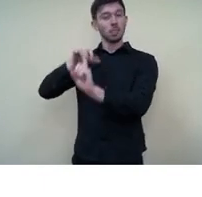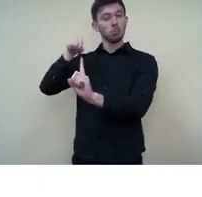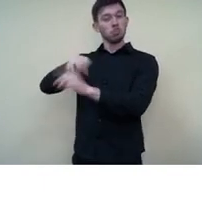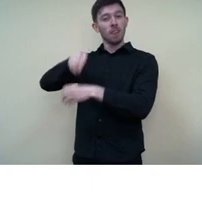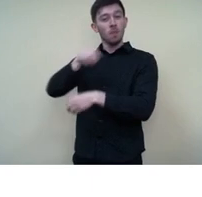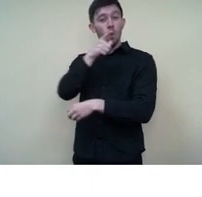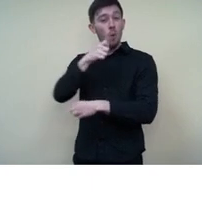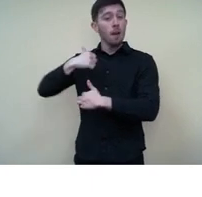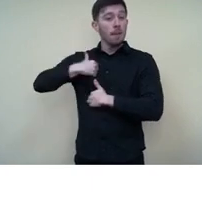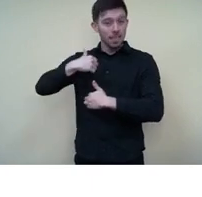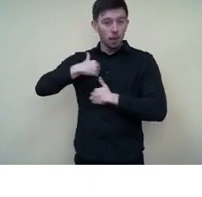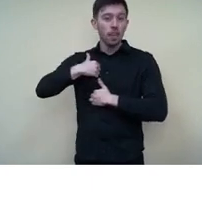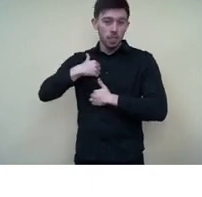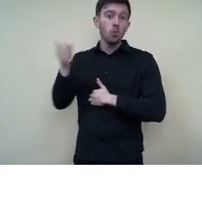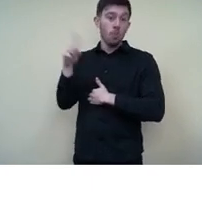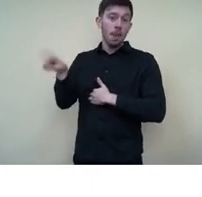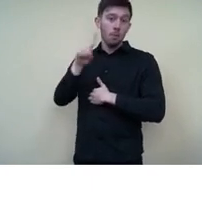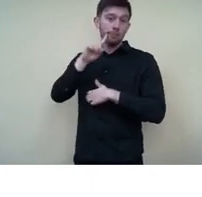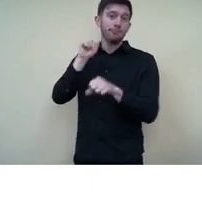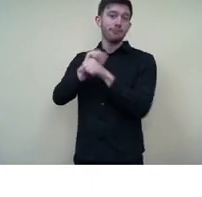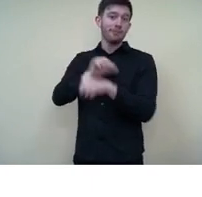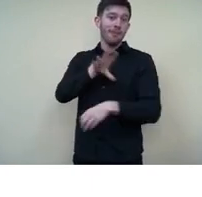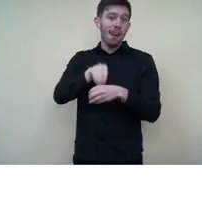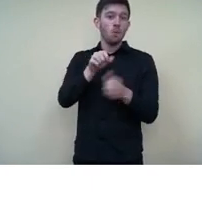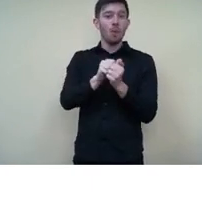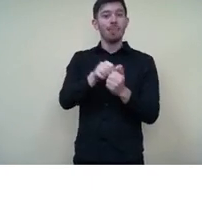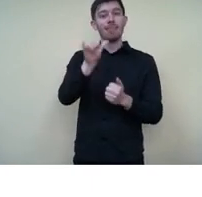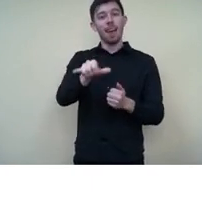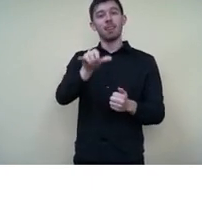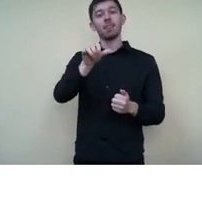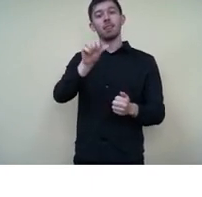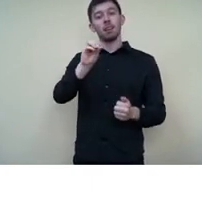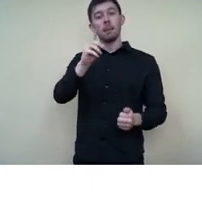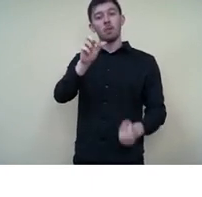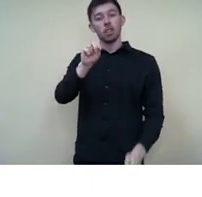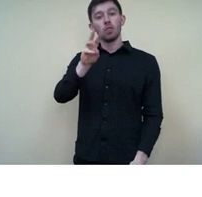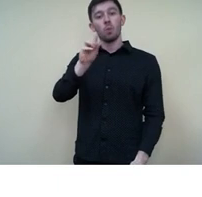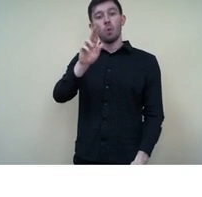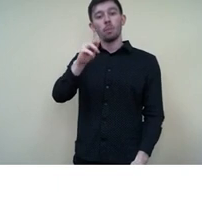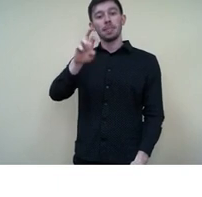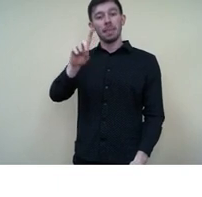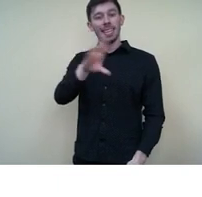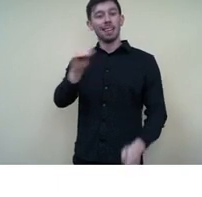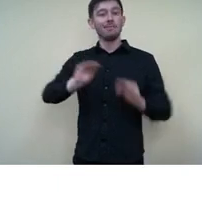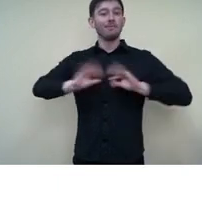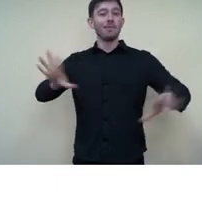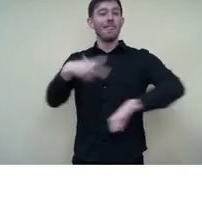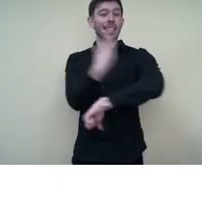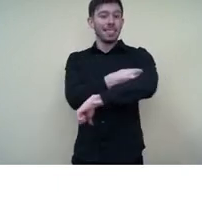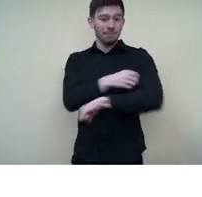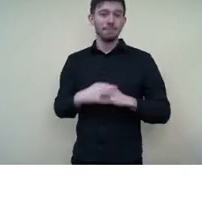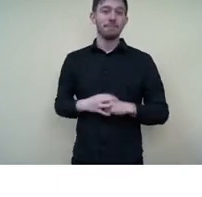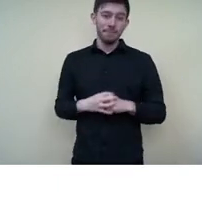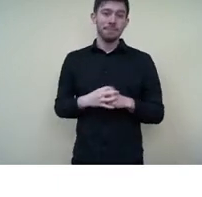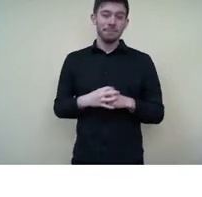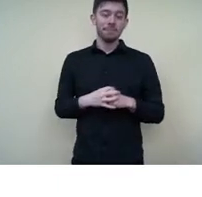encompasses the military, and so they were actually a part of Operation Warp Speed and getting the vaccine out. And so they assisted with vaccine